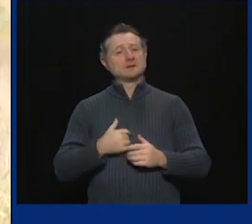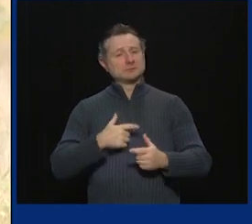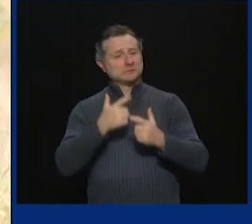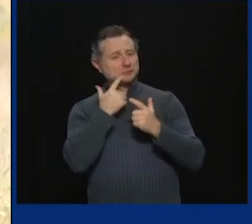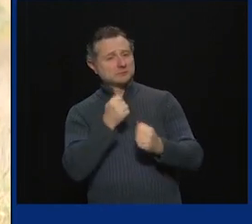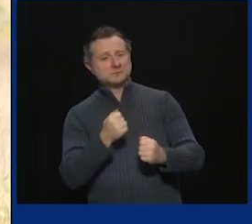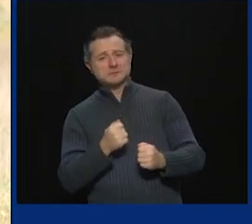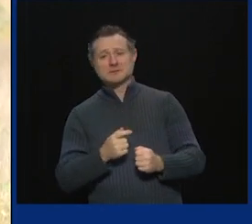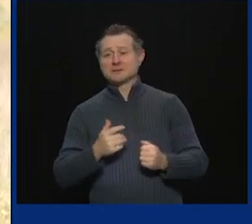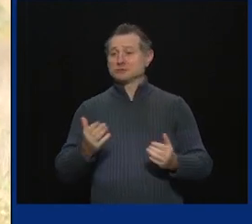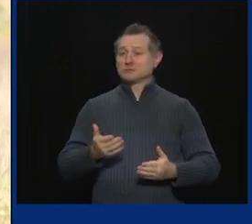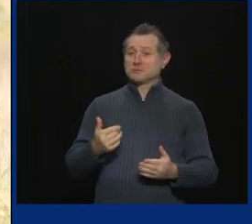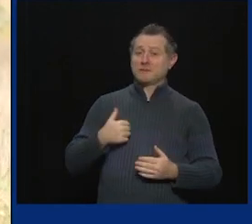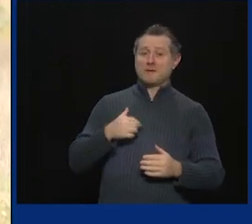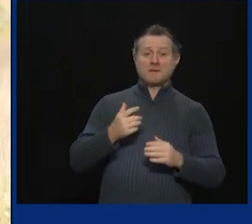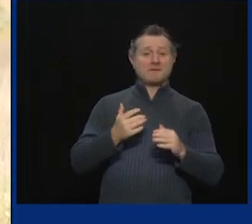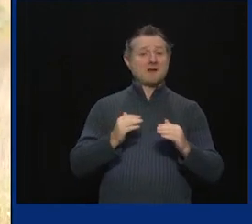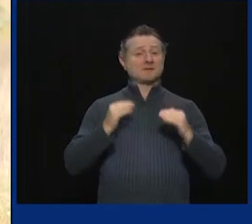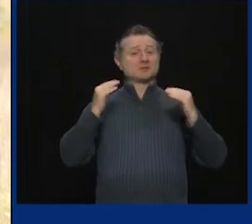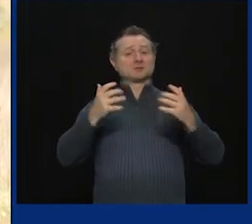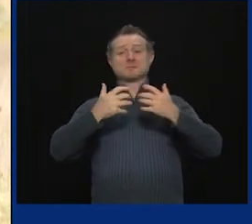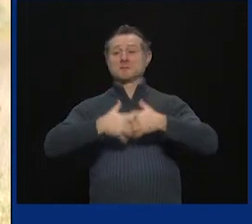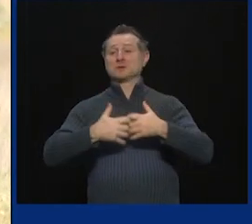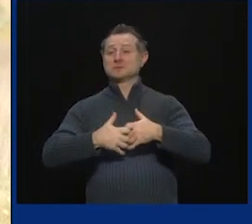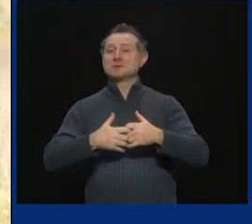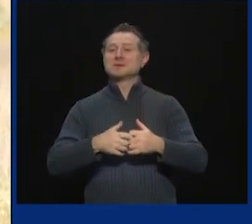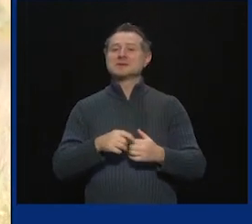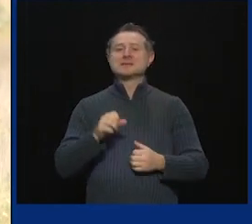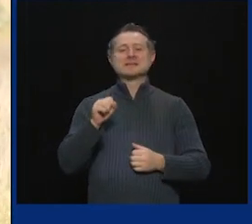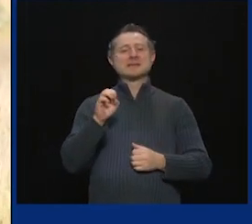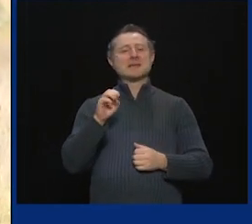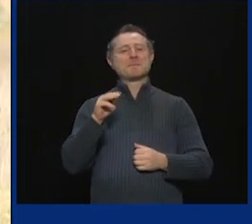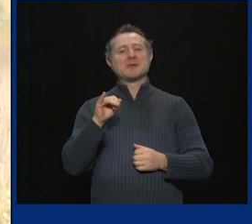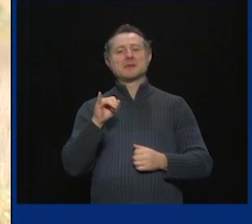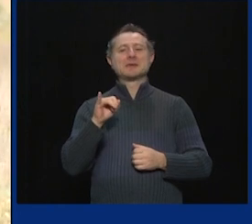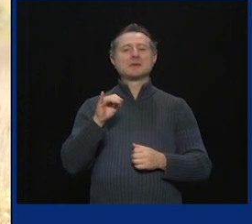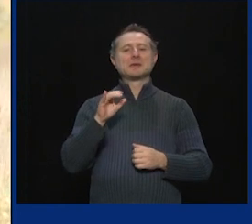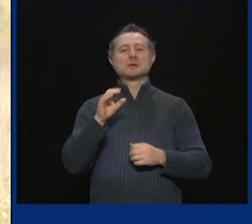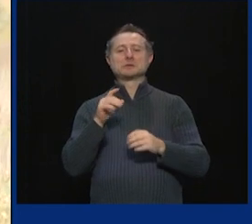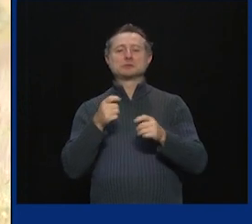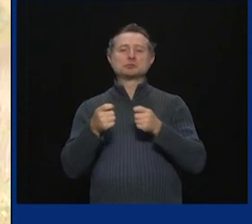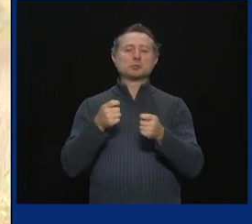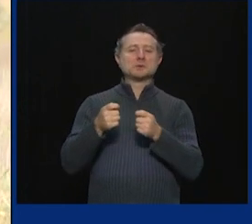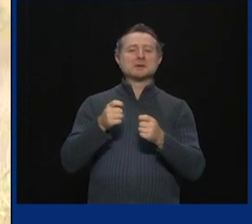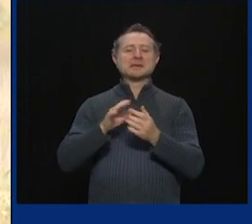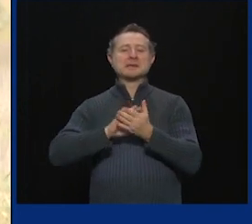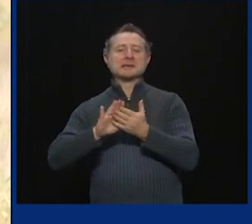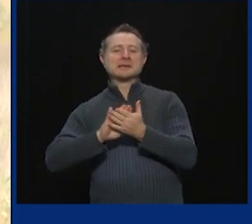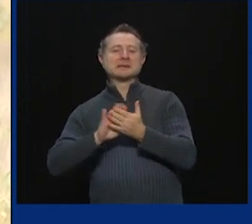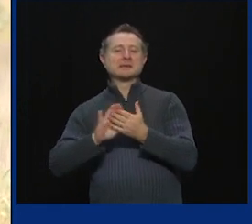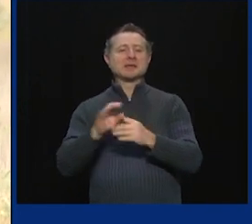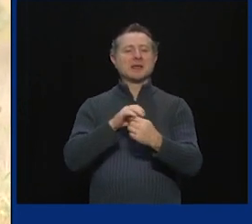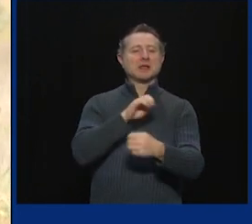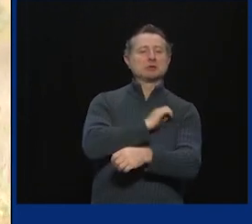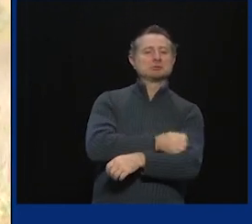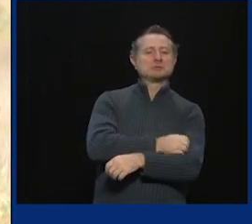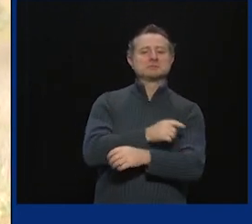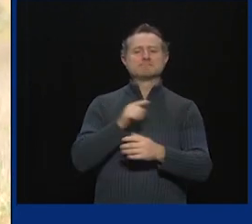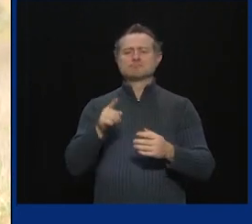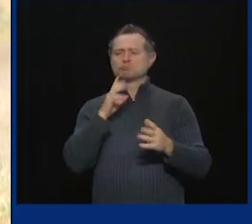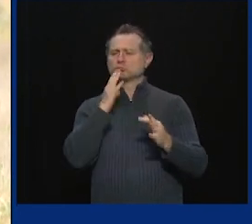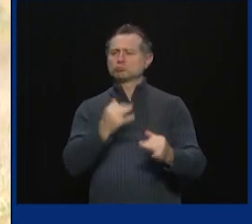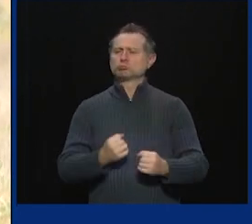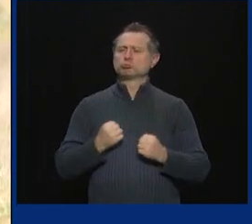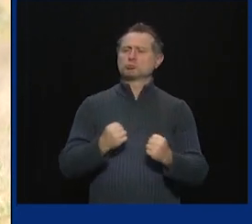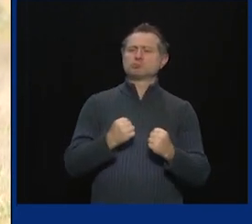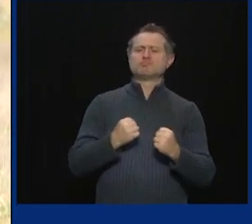advanced manufacturing sector, including semiconductor and clean energy, has never been stronger. There is a long queue of prospects